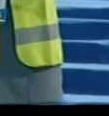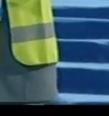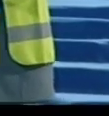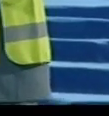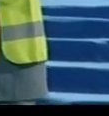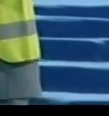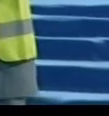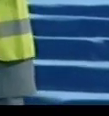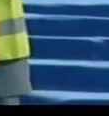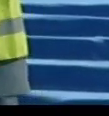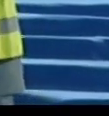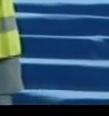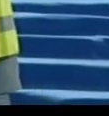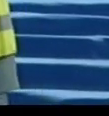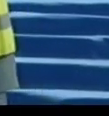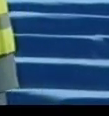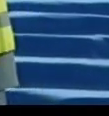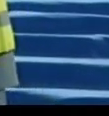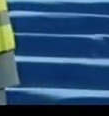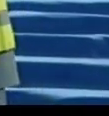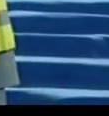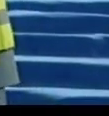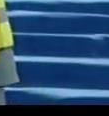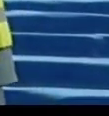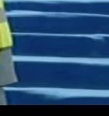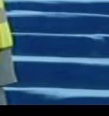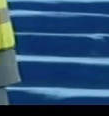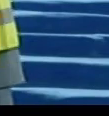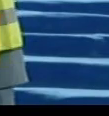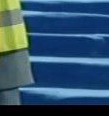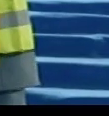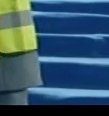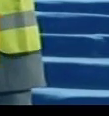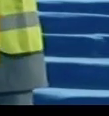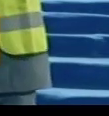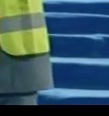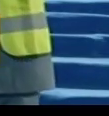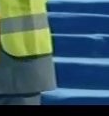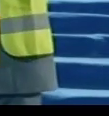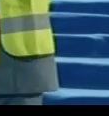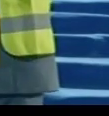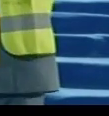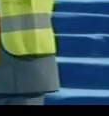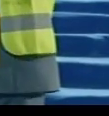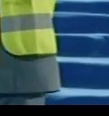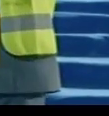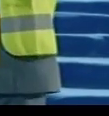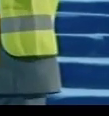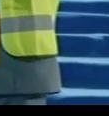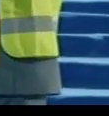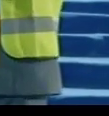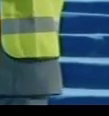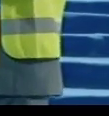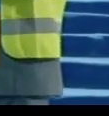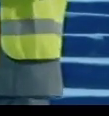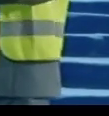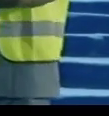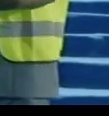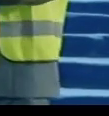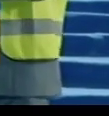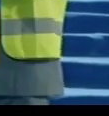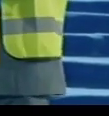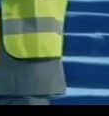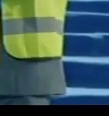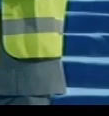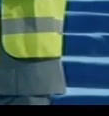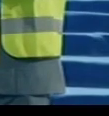Beside me is Jessica Elekoro. She's been having inguinal anemia, that is swelling around